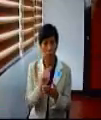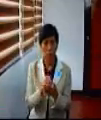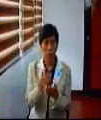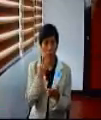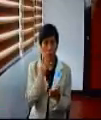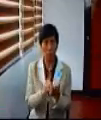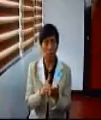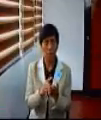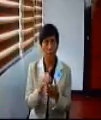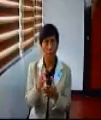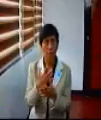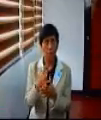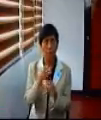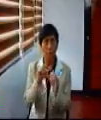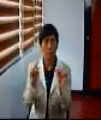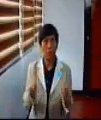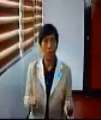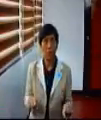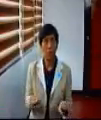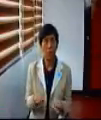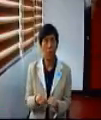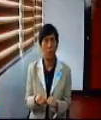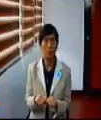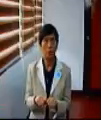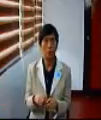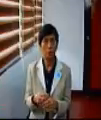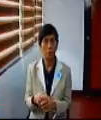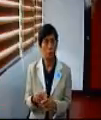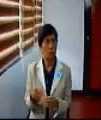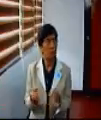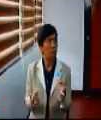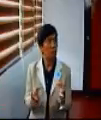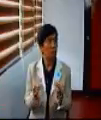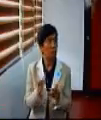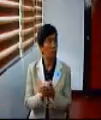my screen with you, if that is okay.